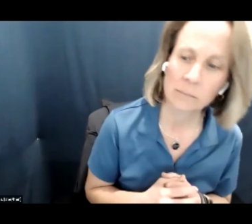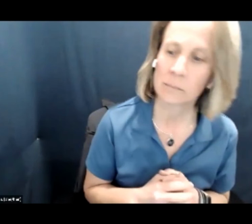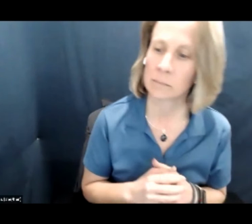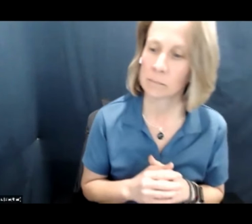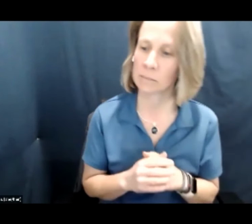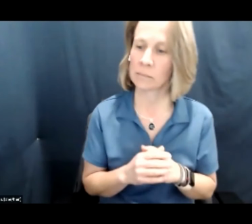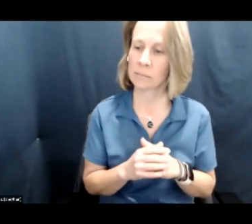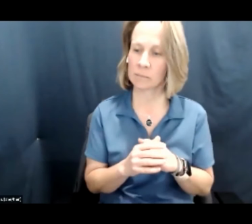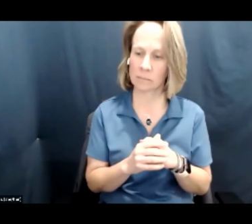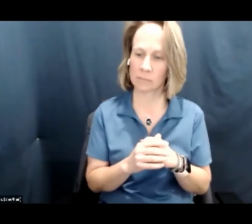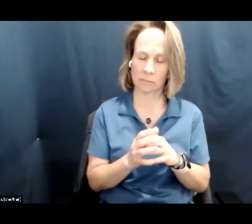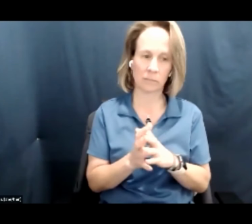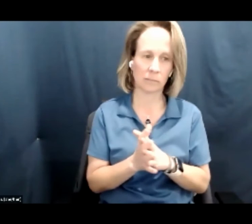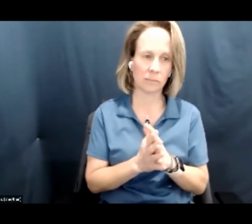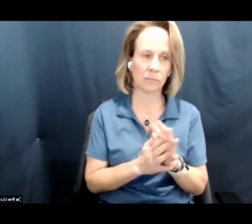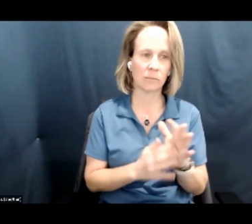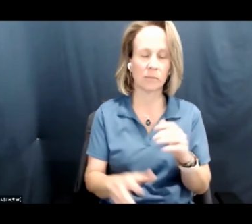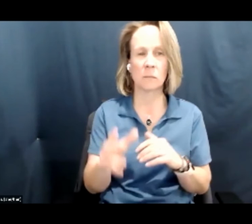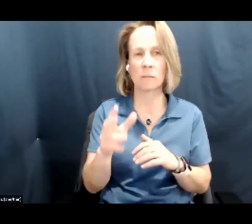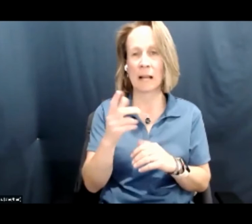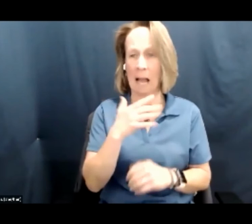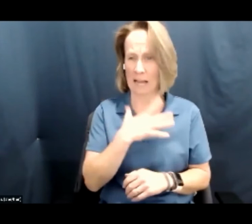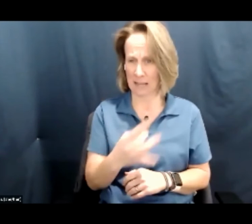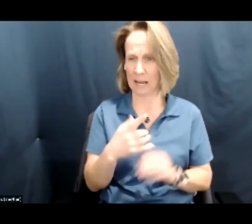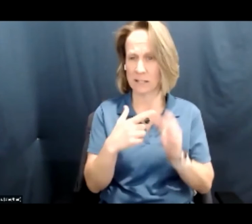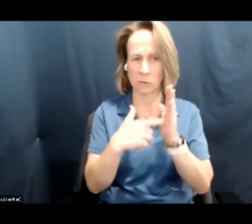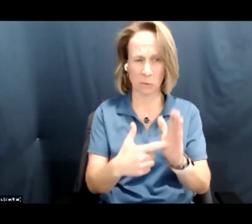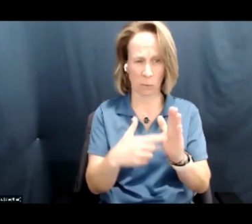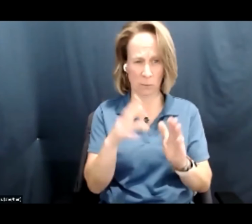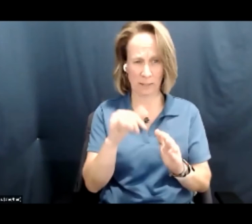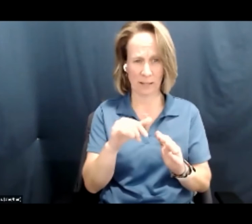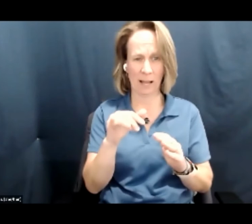I think I really like showing this video because I feel like